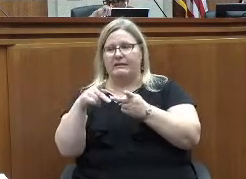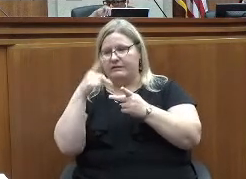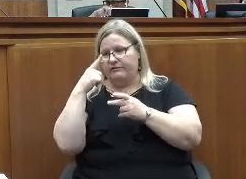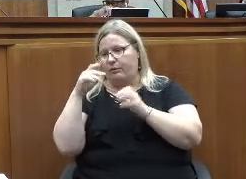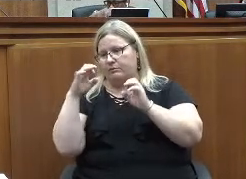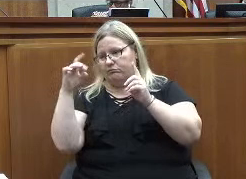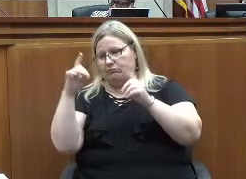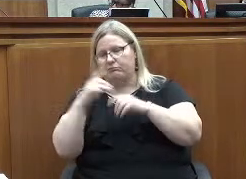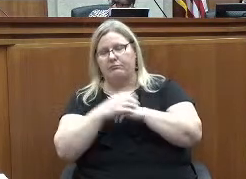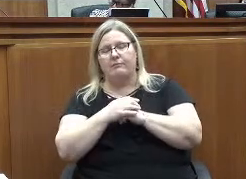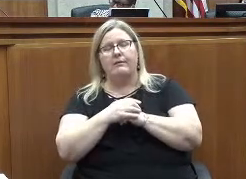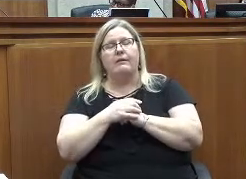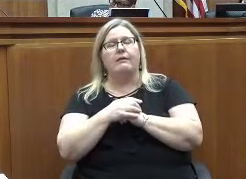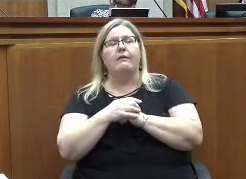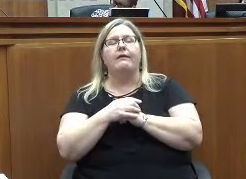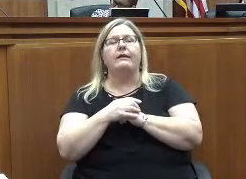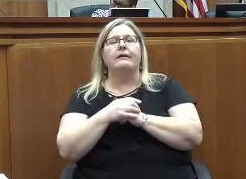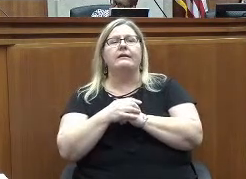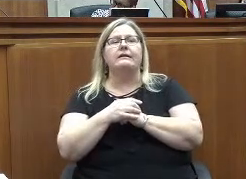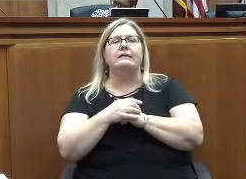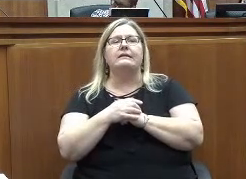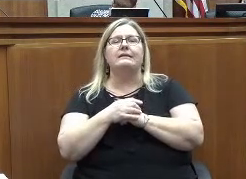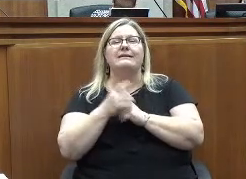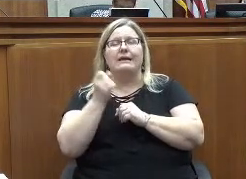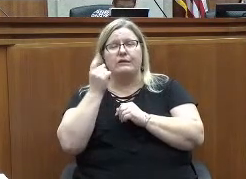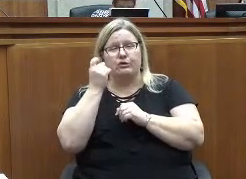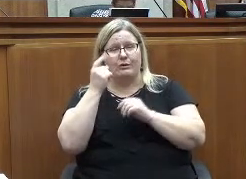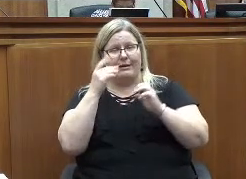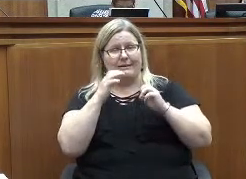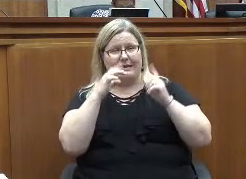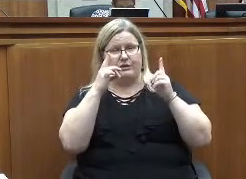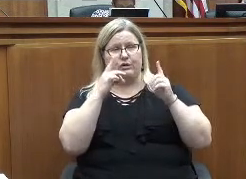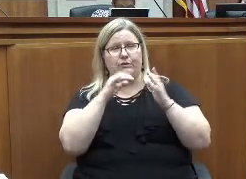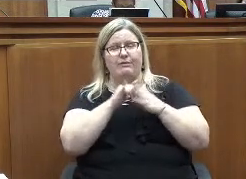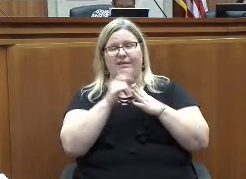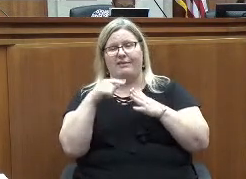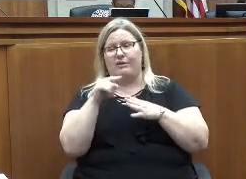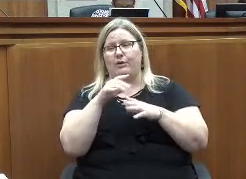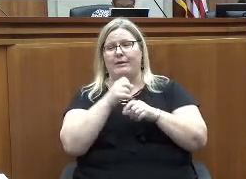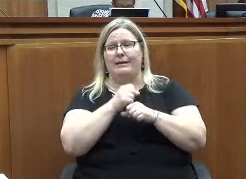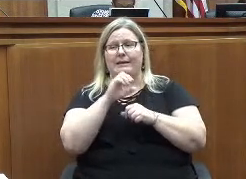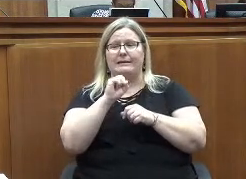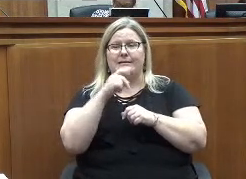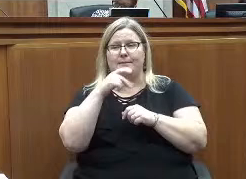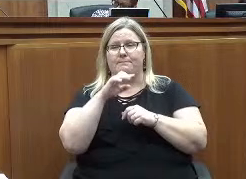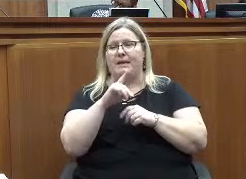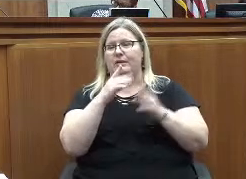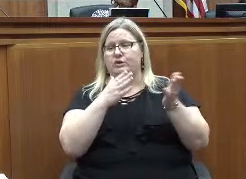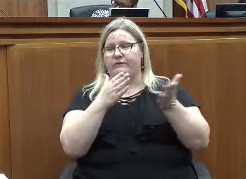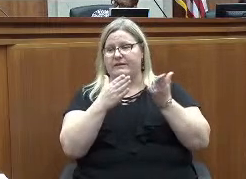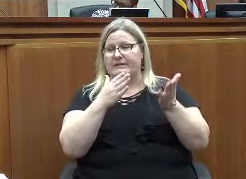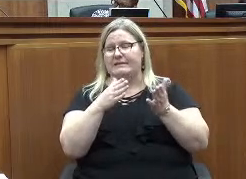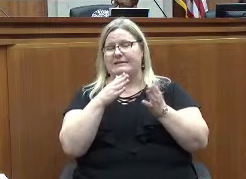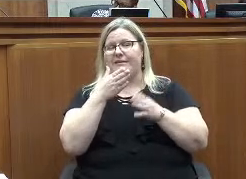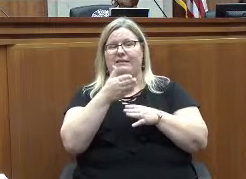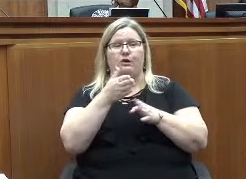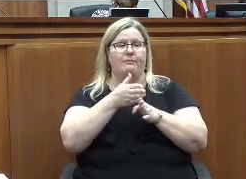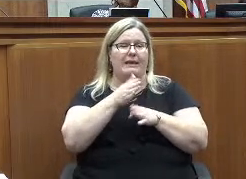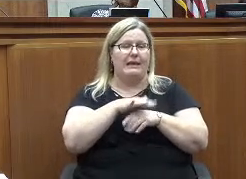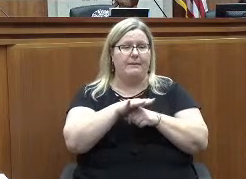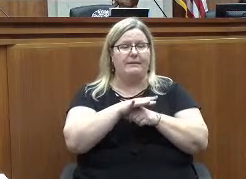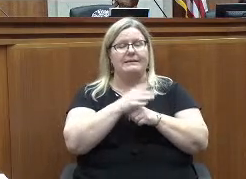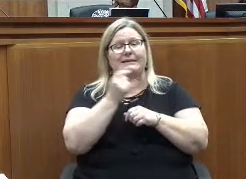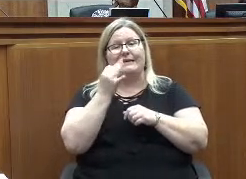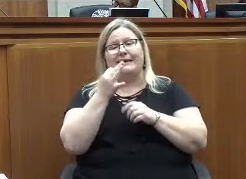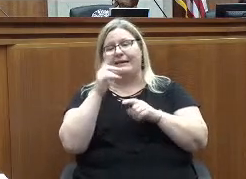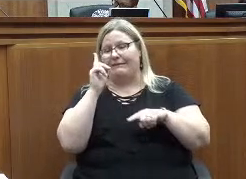priority for them. And so it's understood as an educator that they're receiving SPED services at their main campus